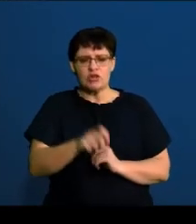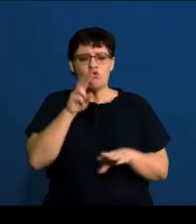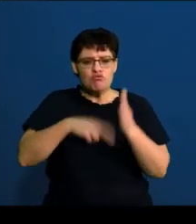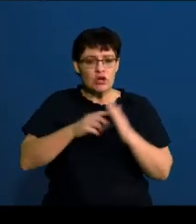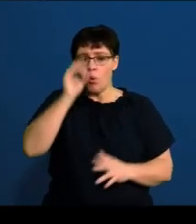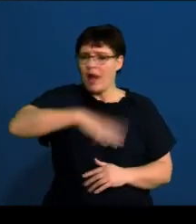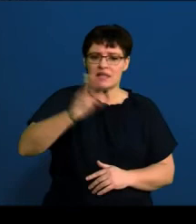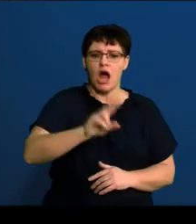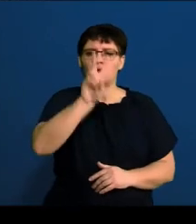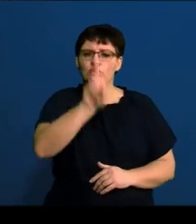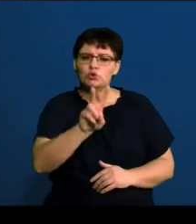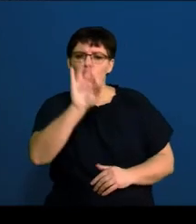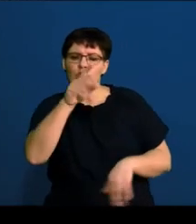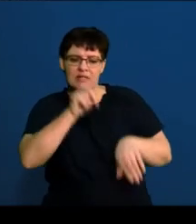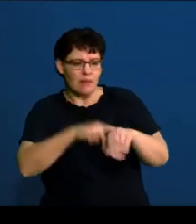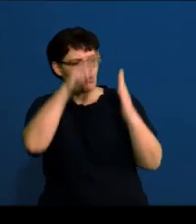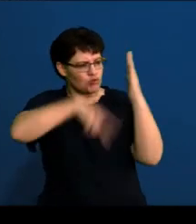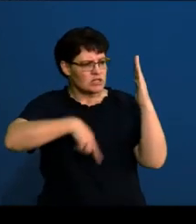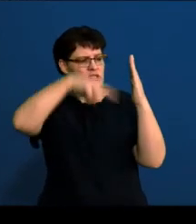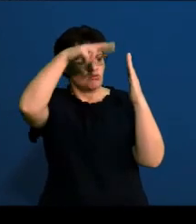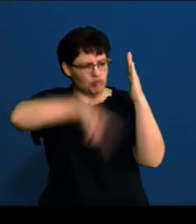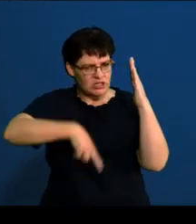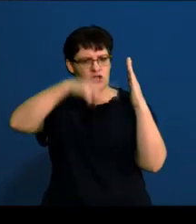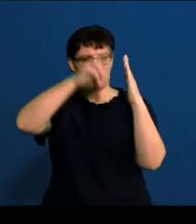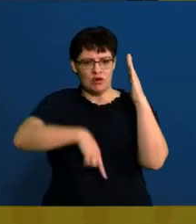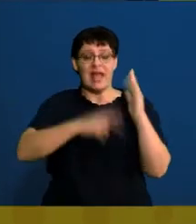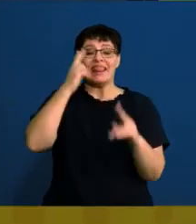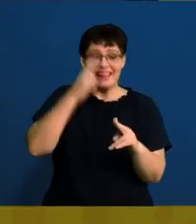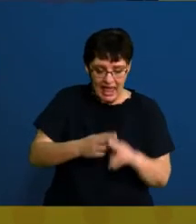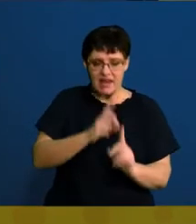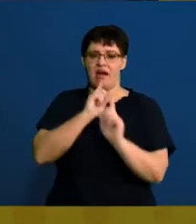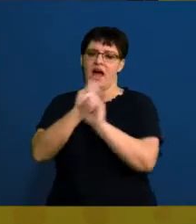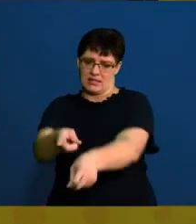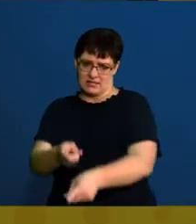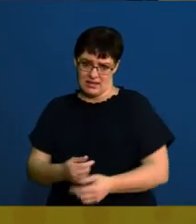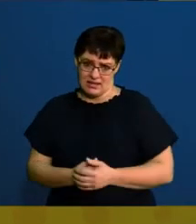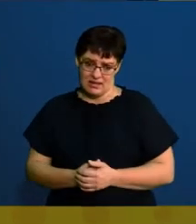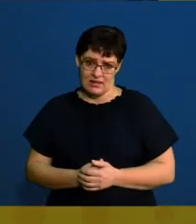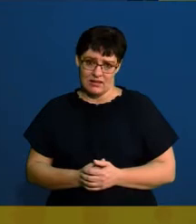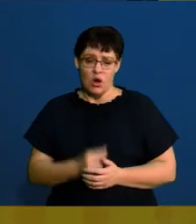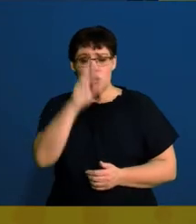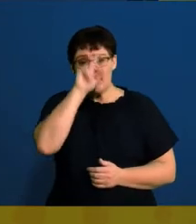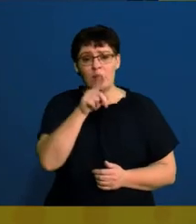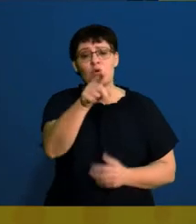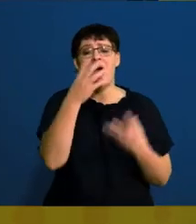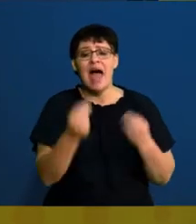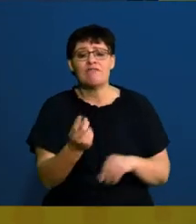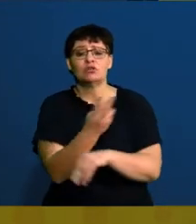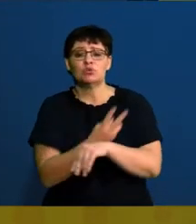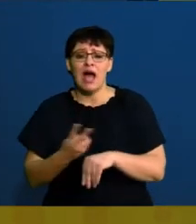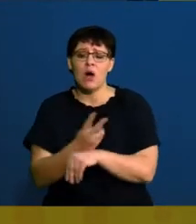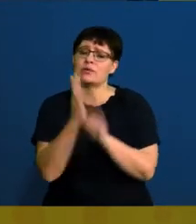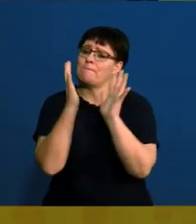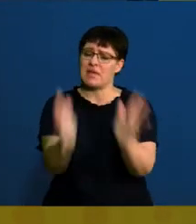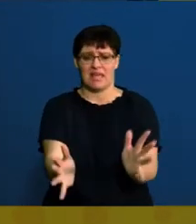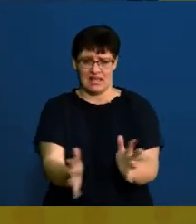for a better understanding before rushing to answer. Remember, guys, you only have 2 hours.